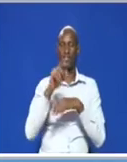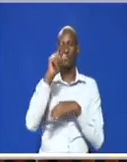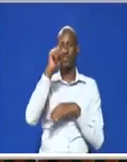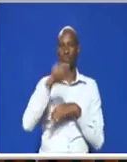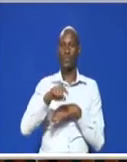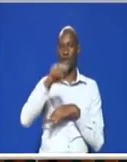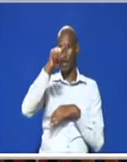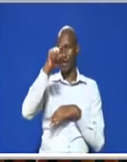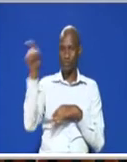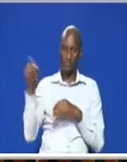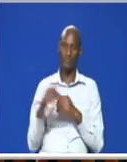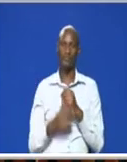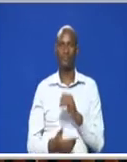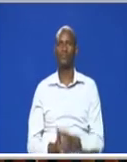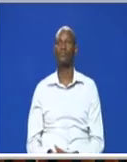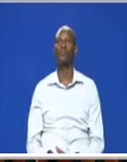root.